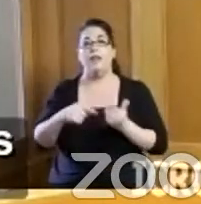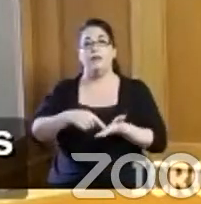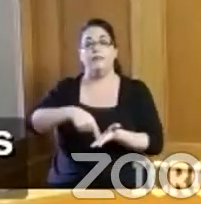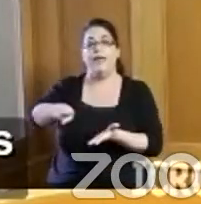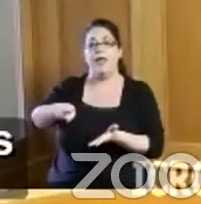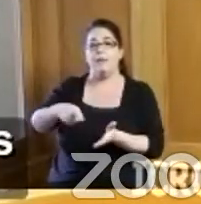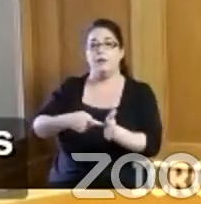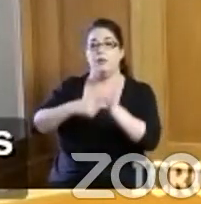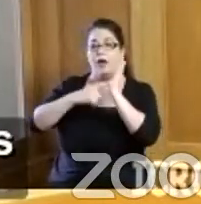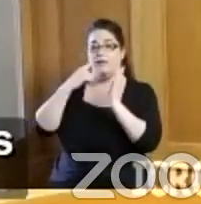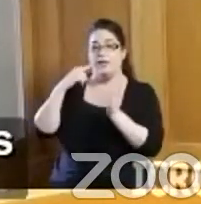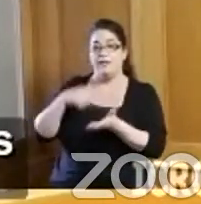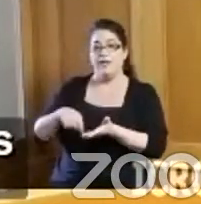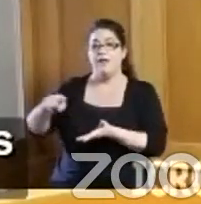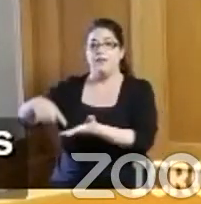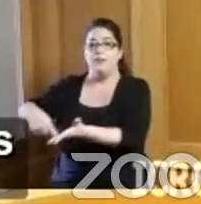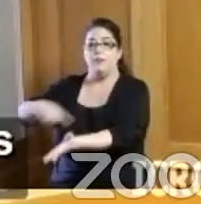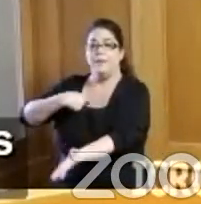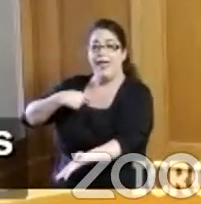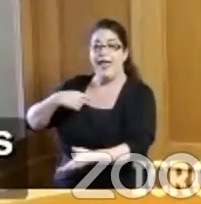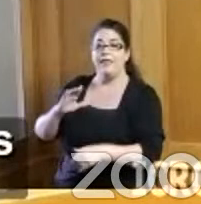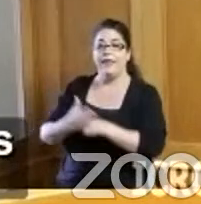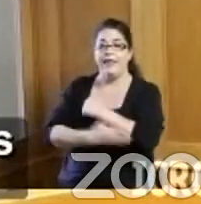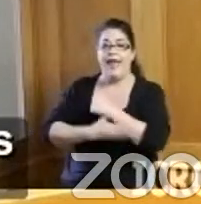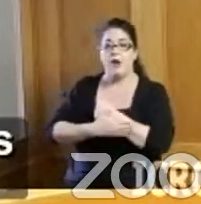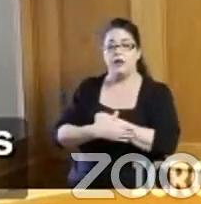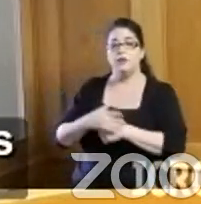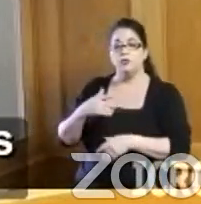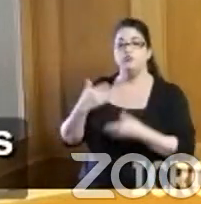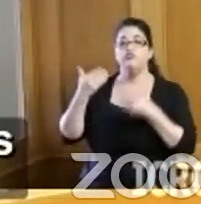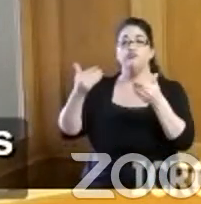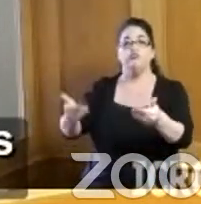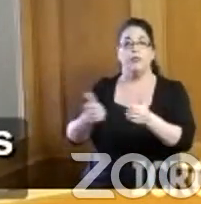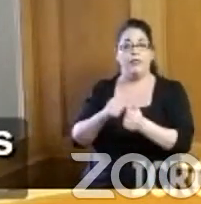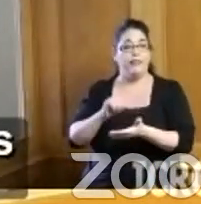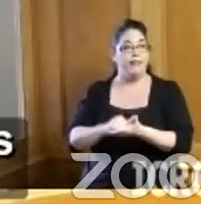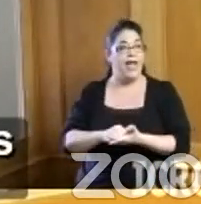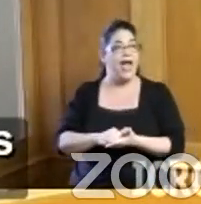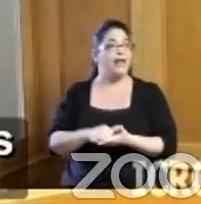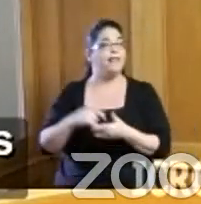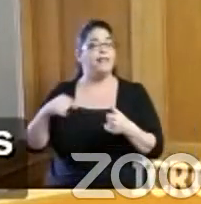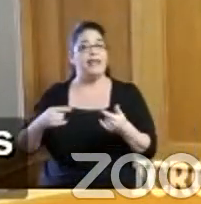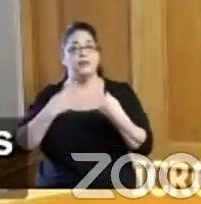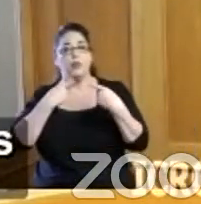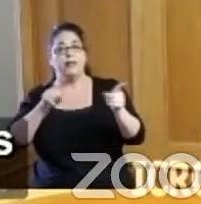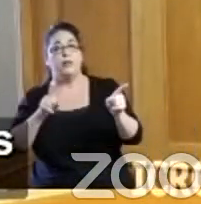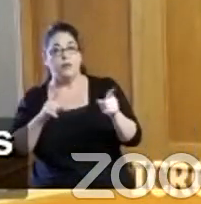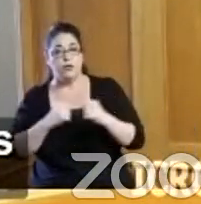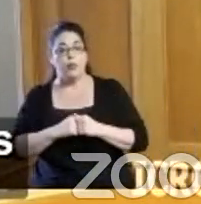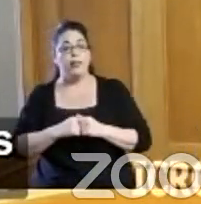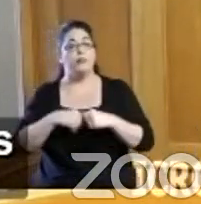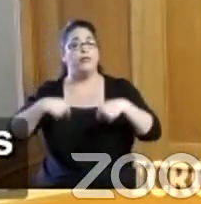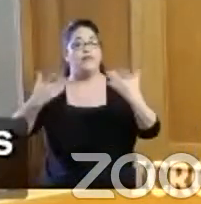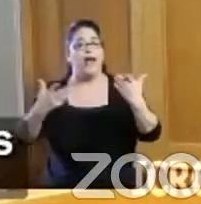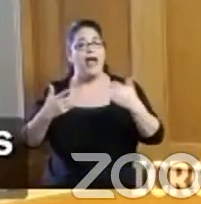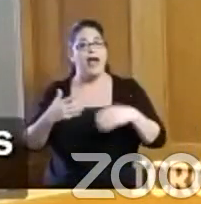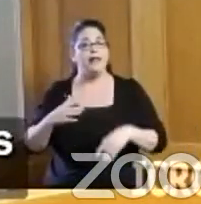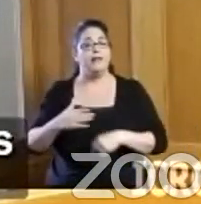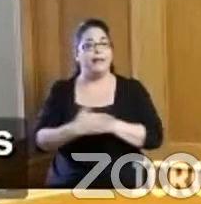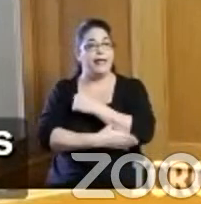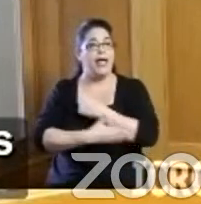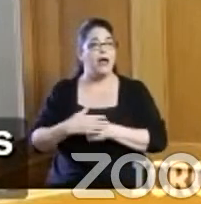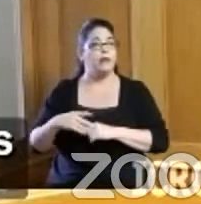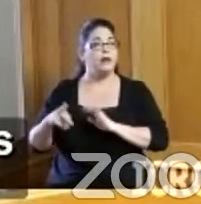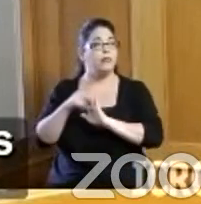payment from University of Cincinnati to the county to effect that lease. And this resolution provides the administration and the county